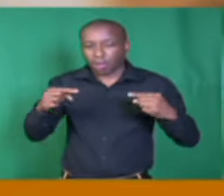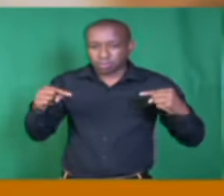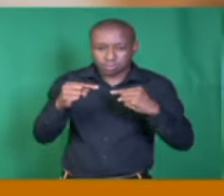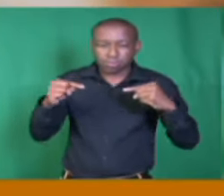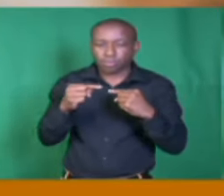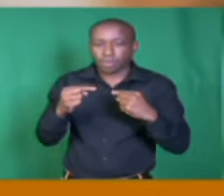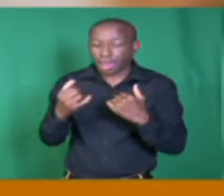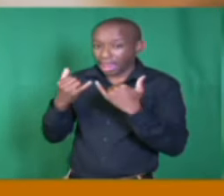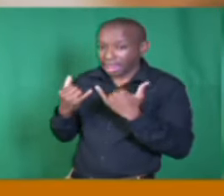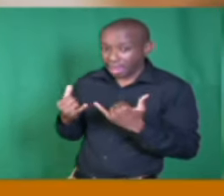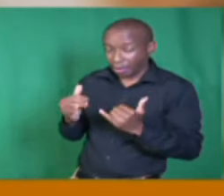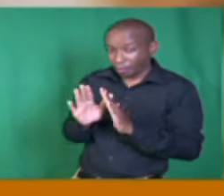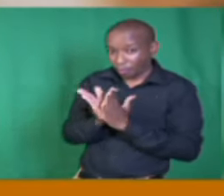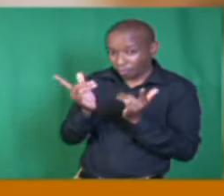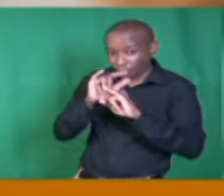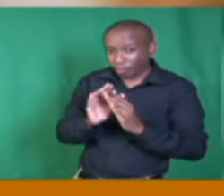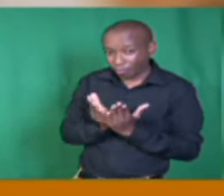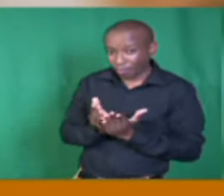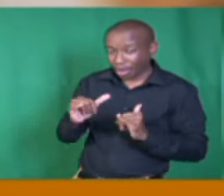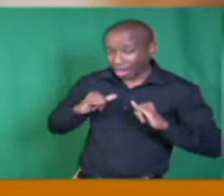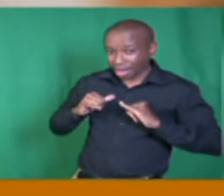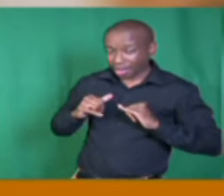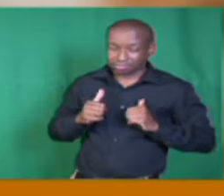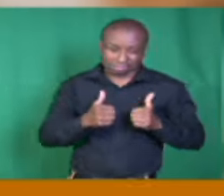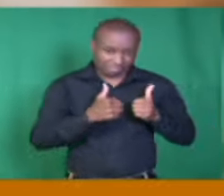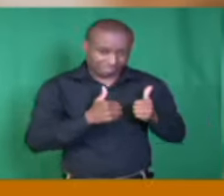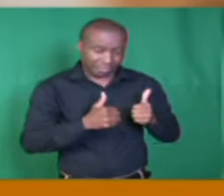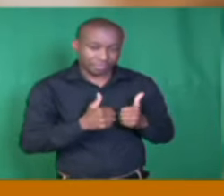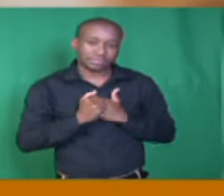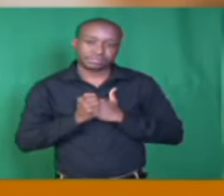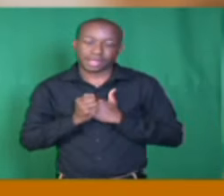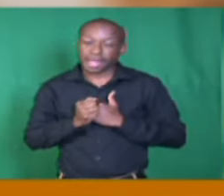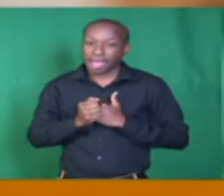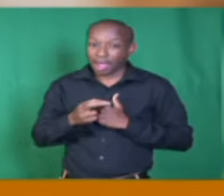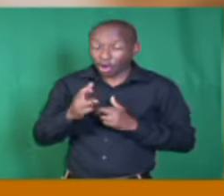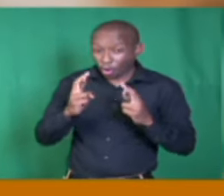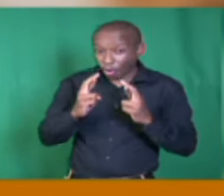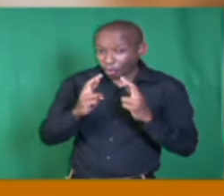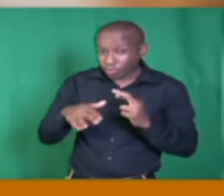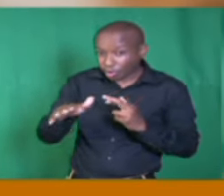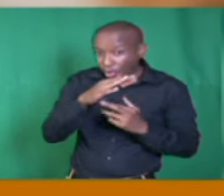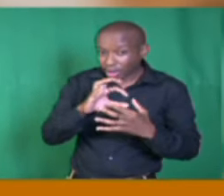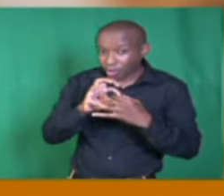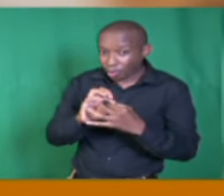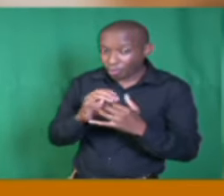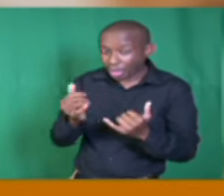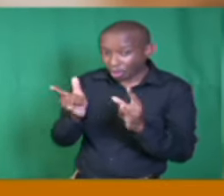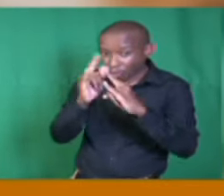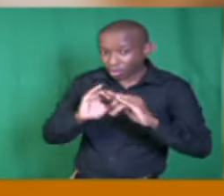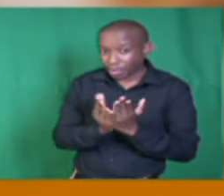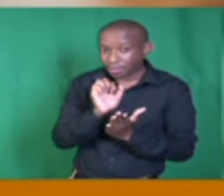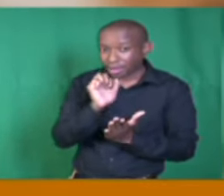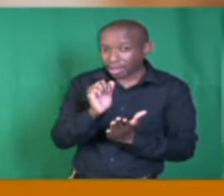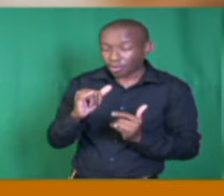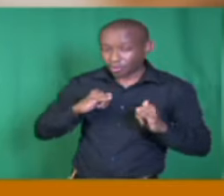form threes must get their Bibles ready. Exactly. Okay. Yes. All right. From threes, I hope that you have heard. Get your Bibles ready. And